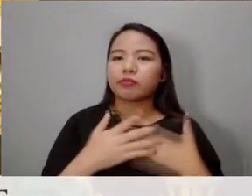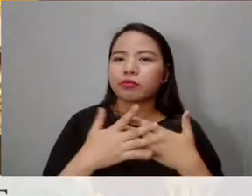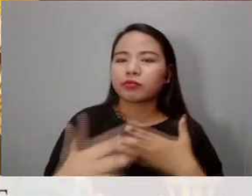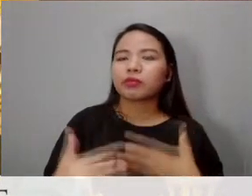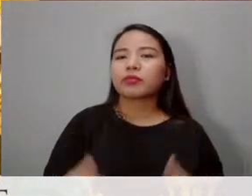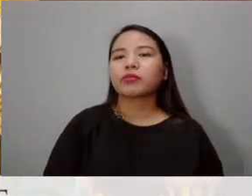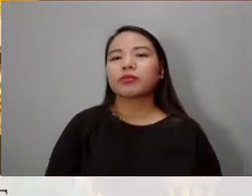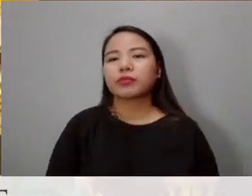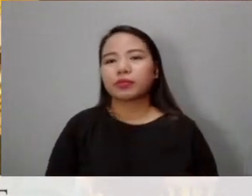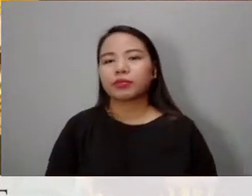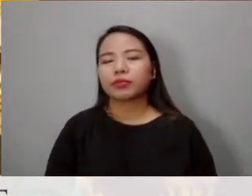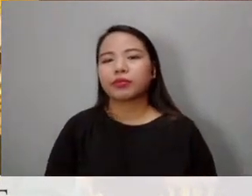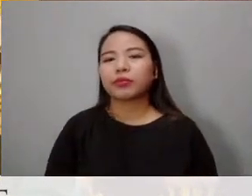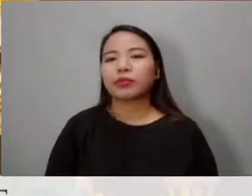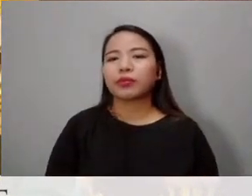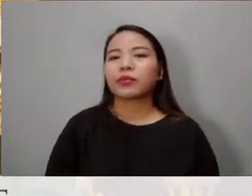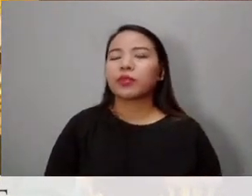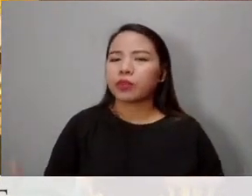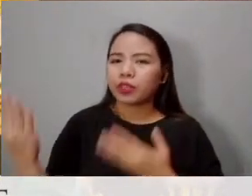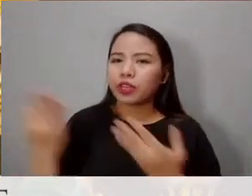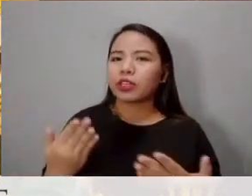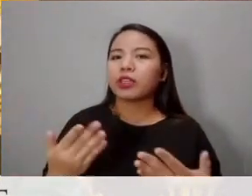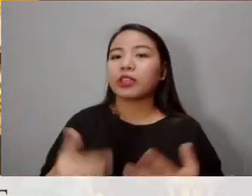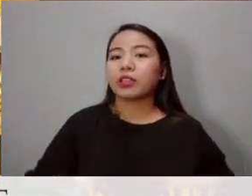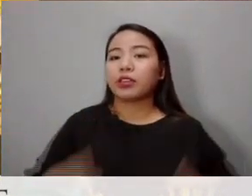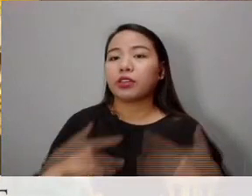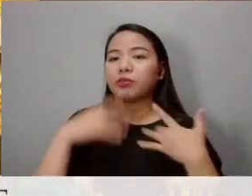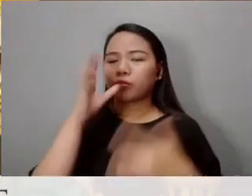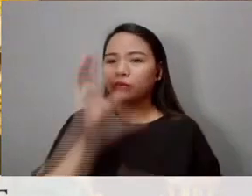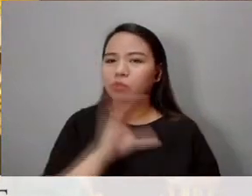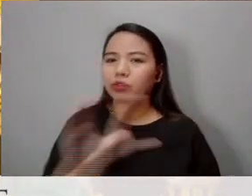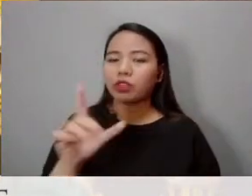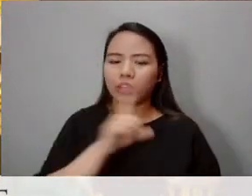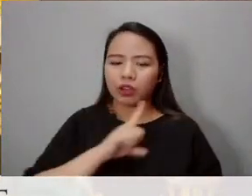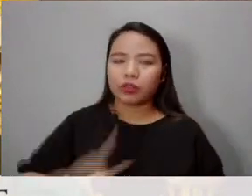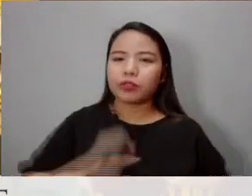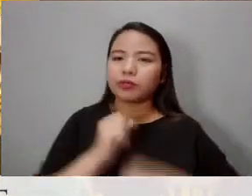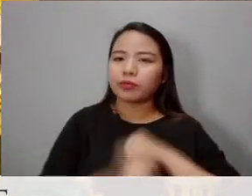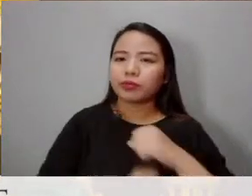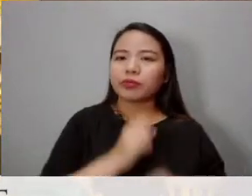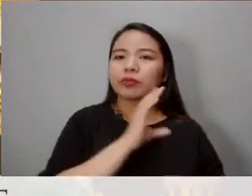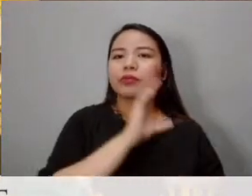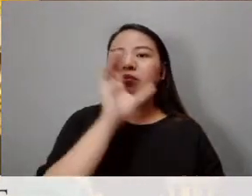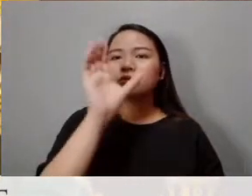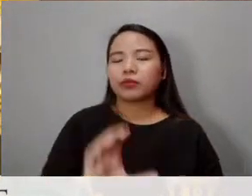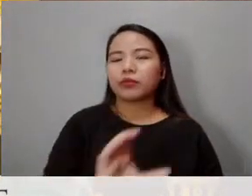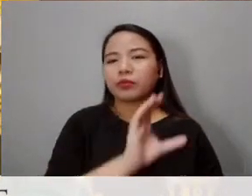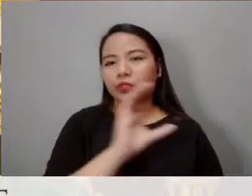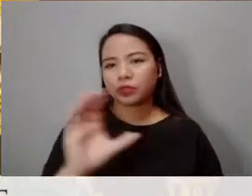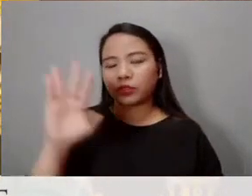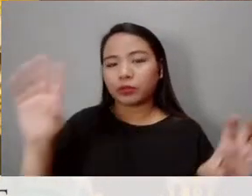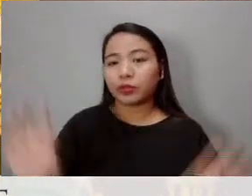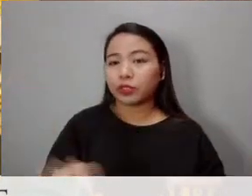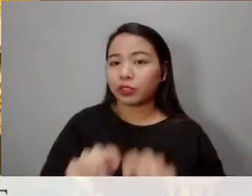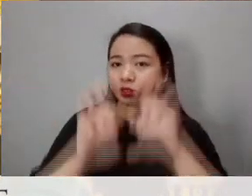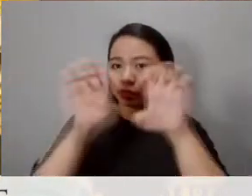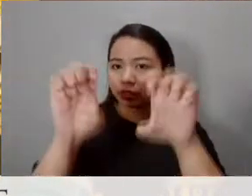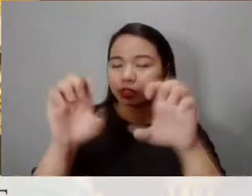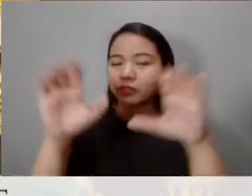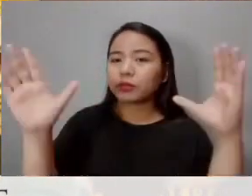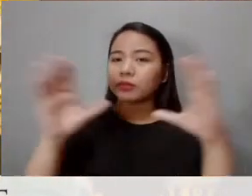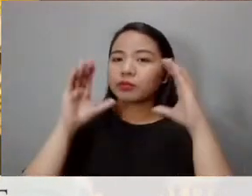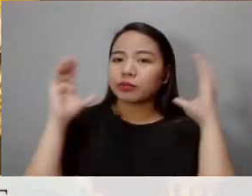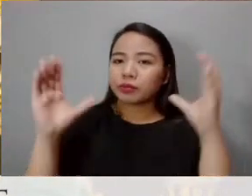crosses. Our Lord's sacrifice on the cross, our Eucharistic celebration here at this